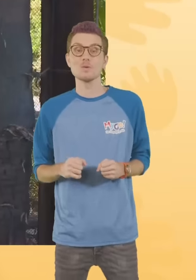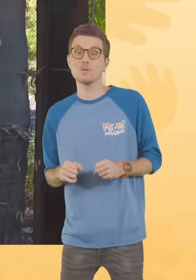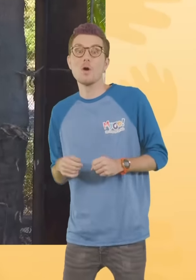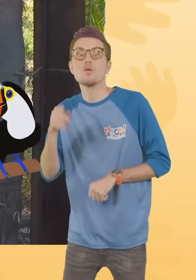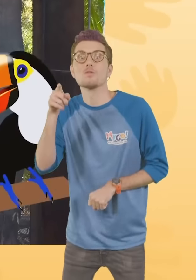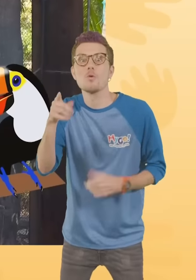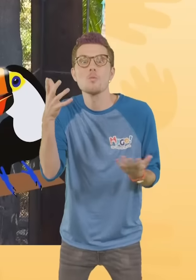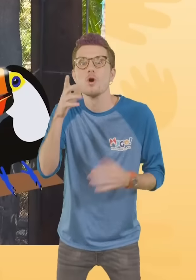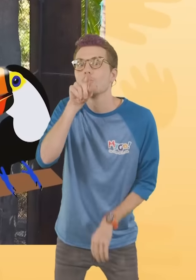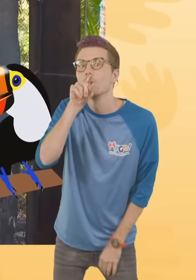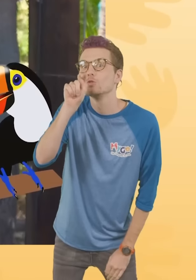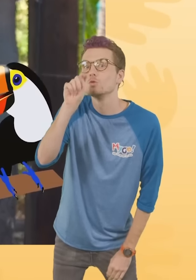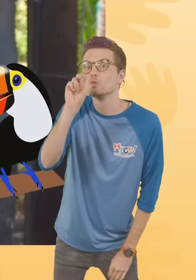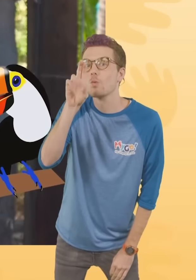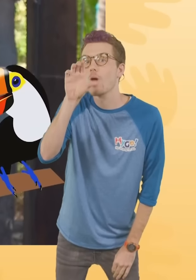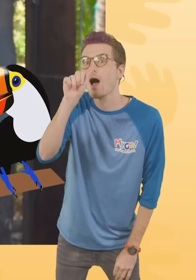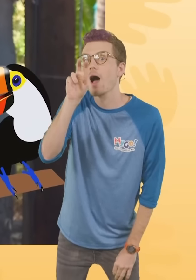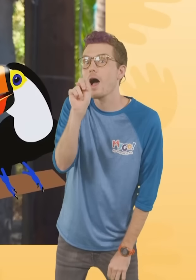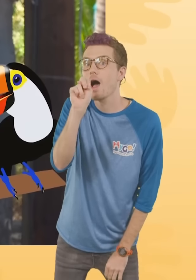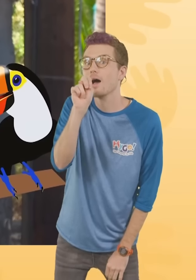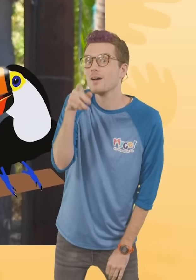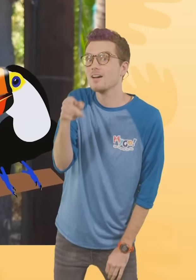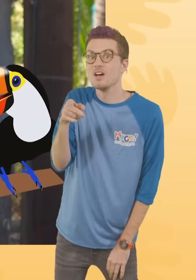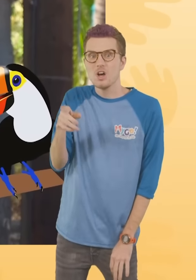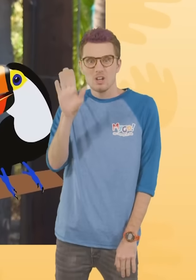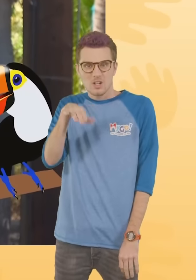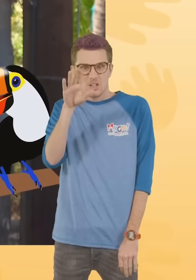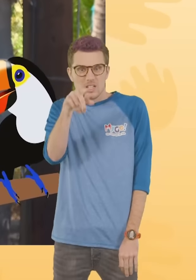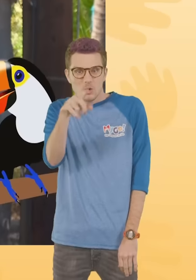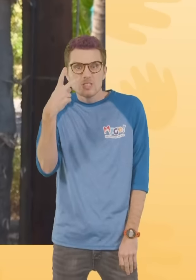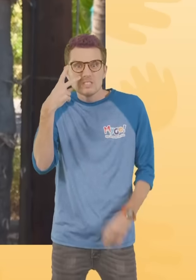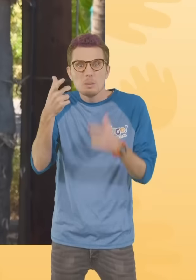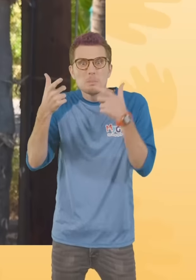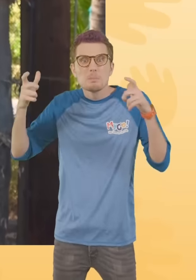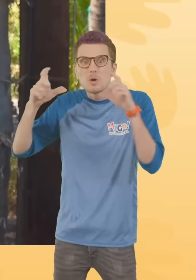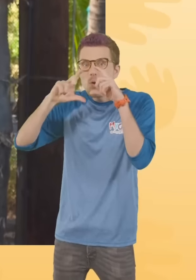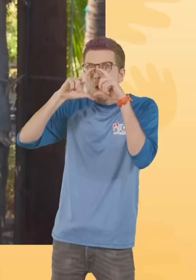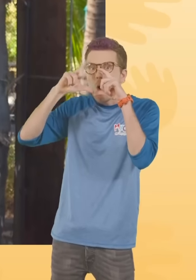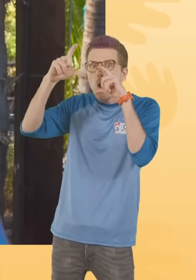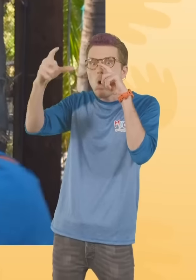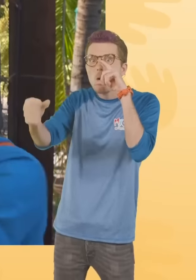That's a toucan. Did you see its big beak? Kind of looks like a banana.